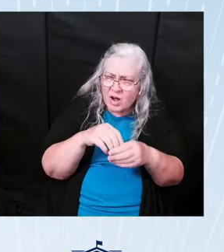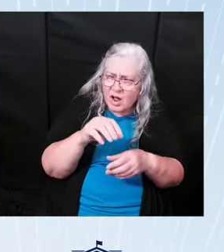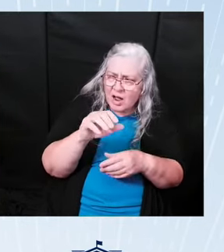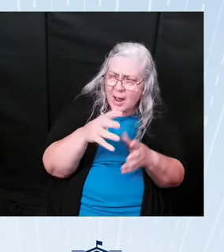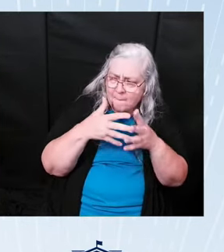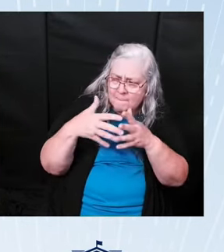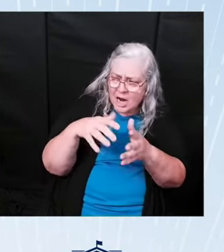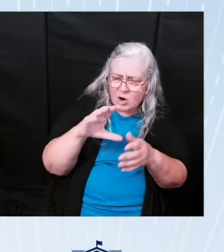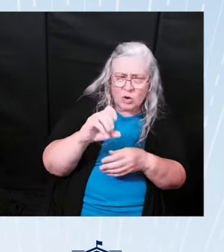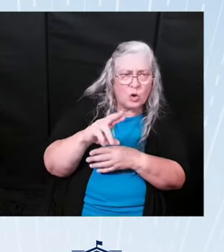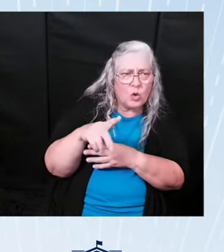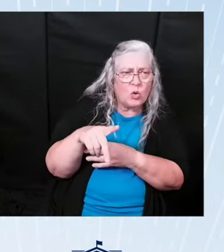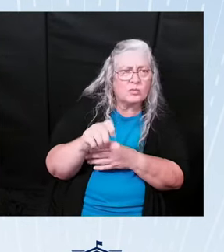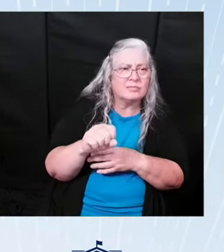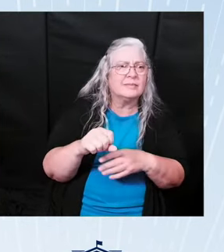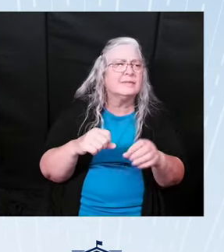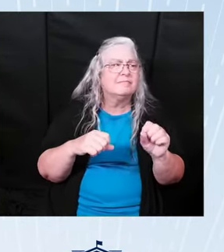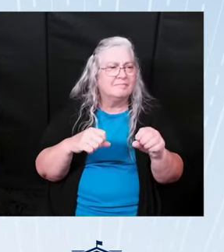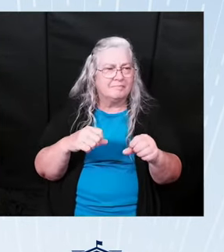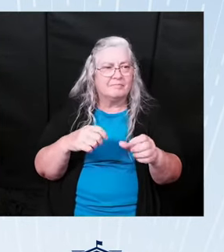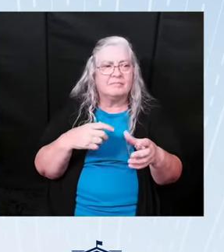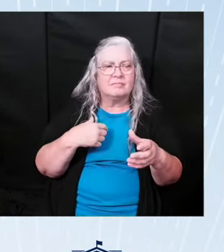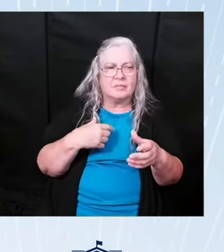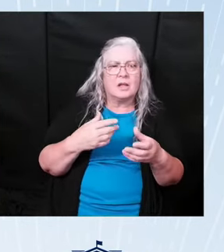I was able to take part in the